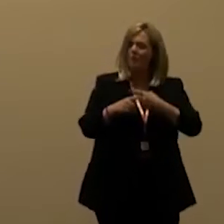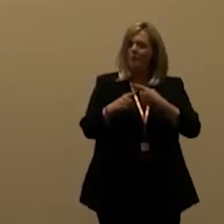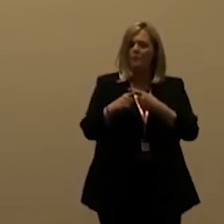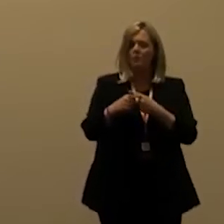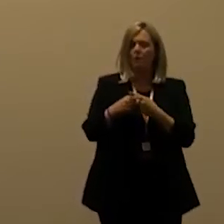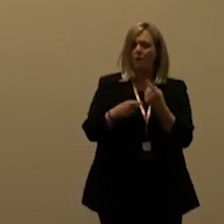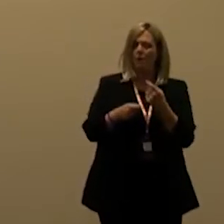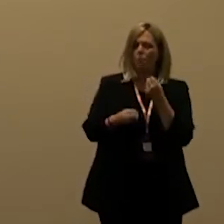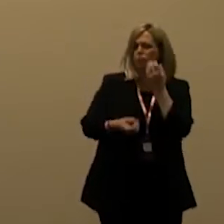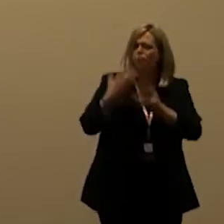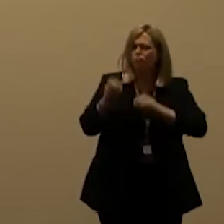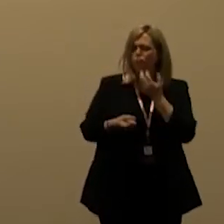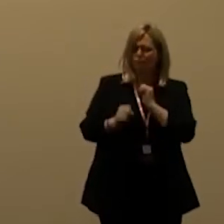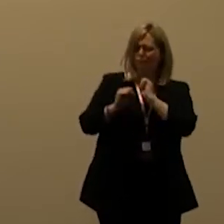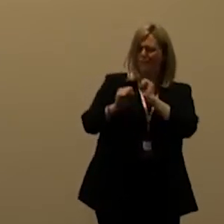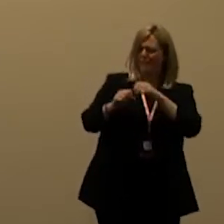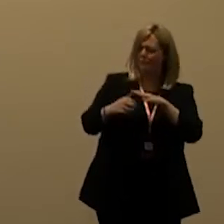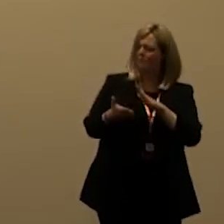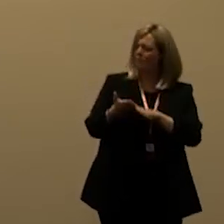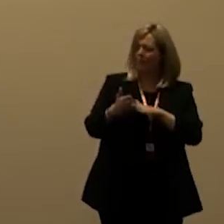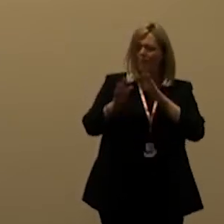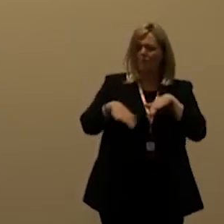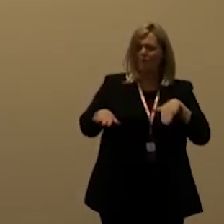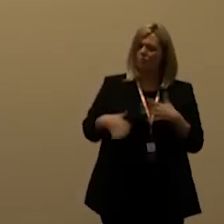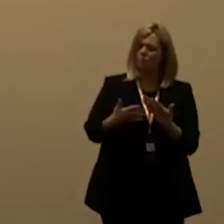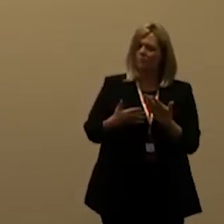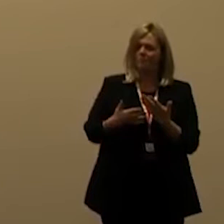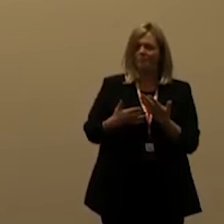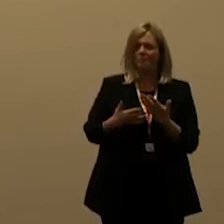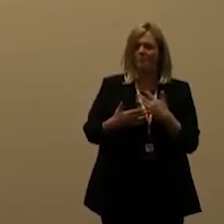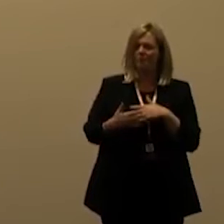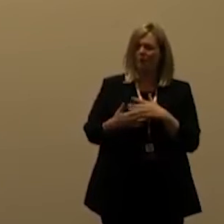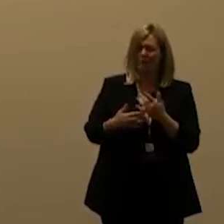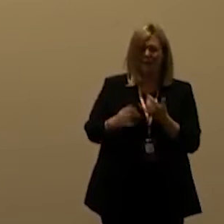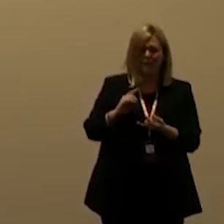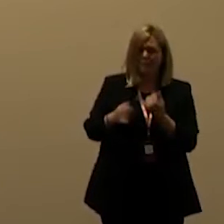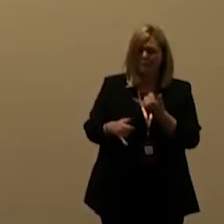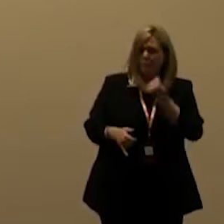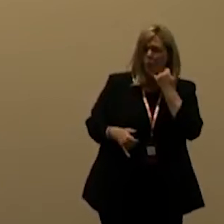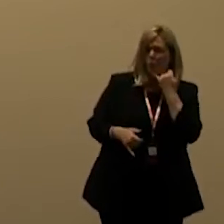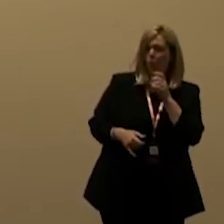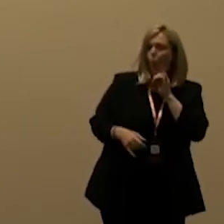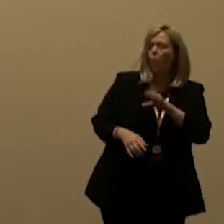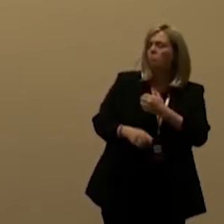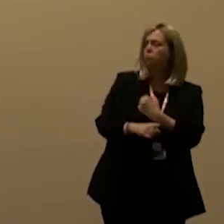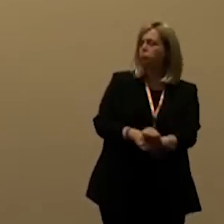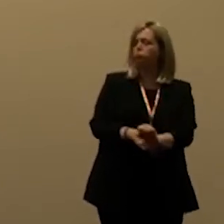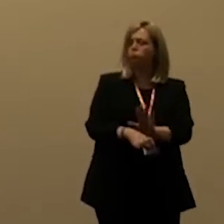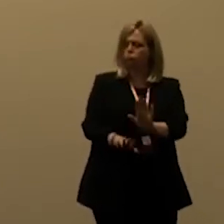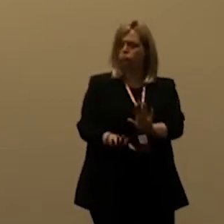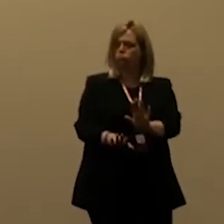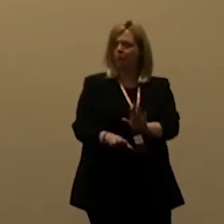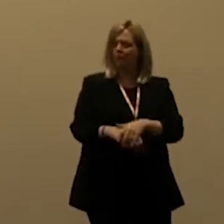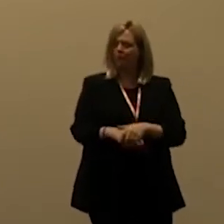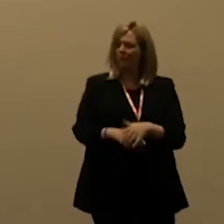ranting about how his children, his millennial children or Gen Z children, don't answer the phone. And of course, it's that